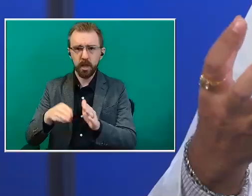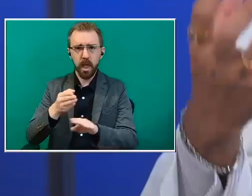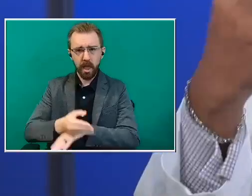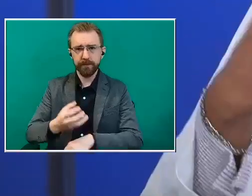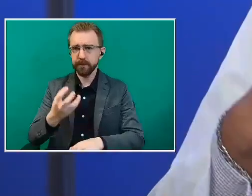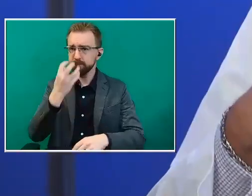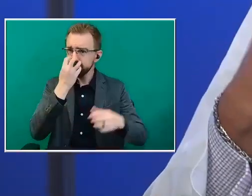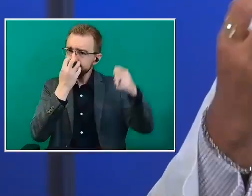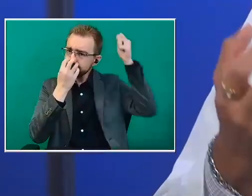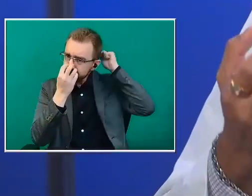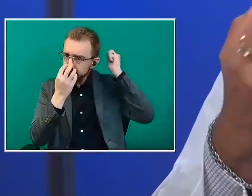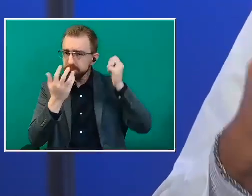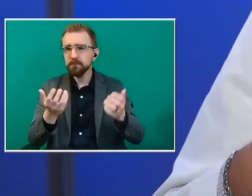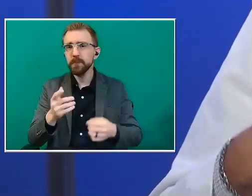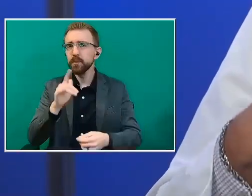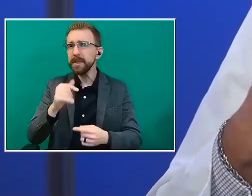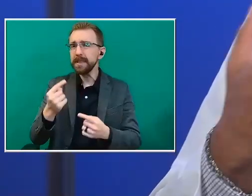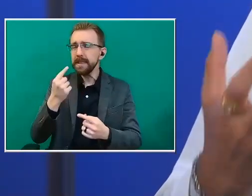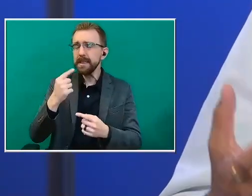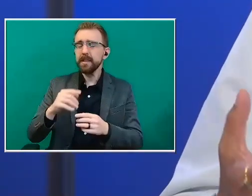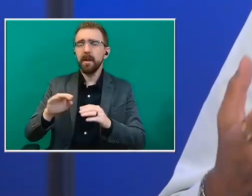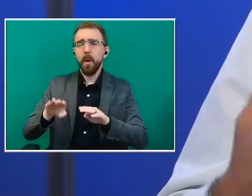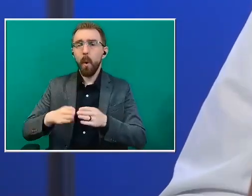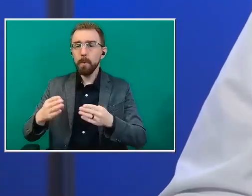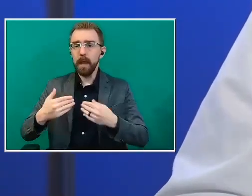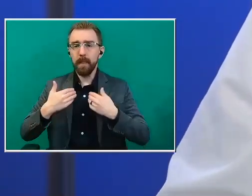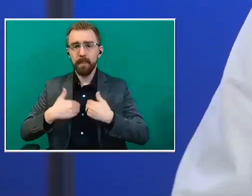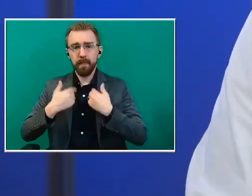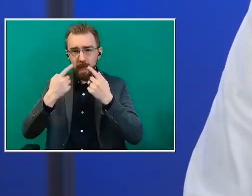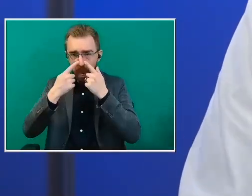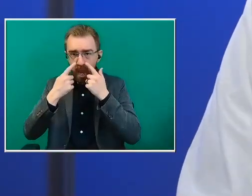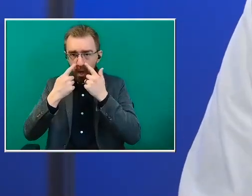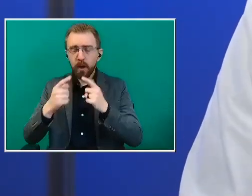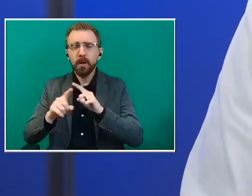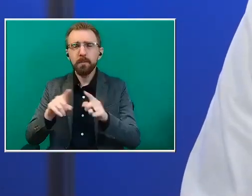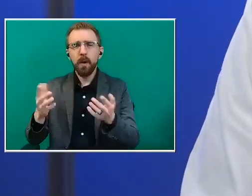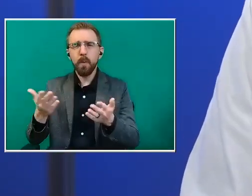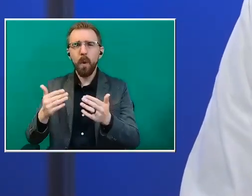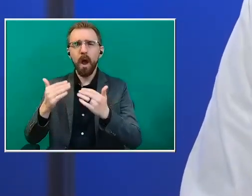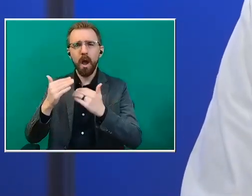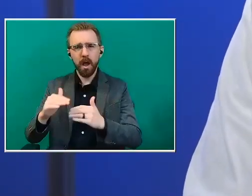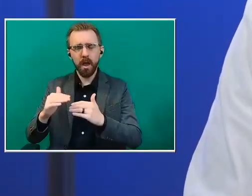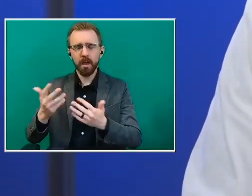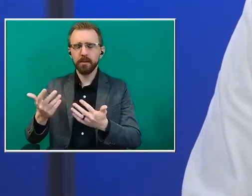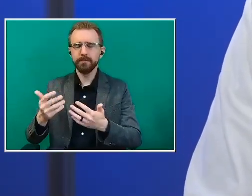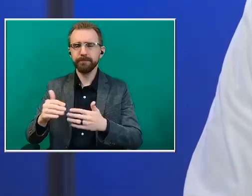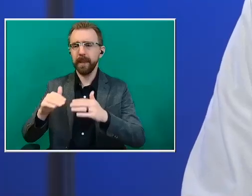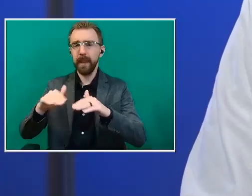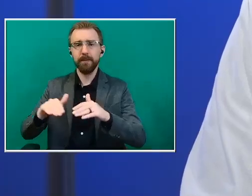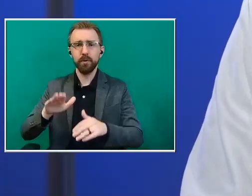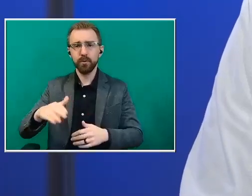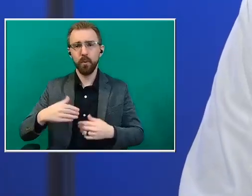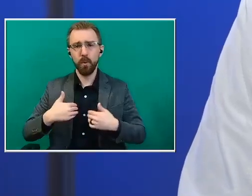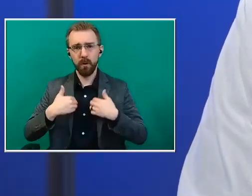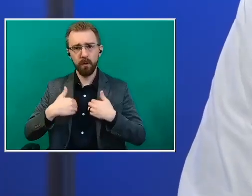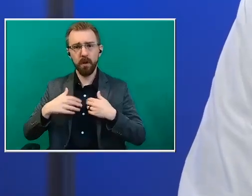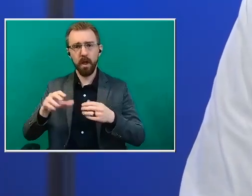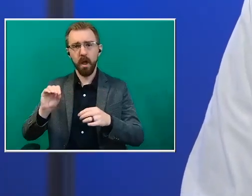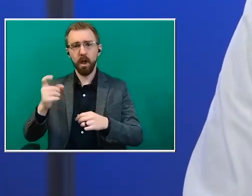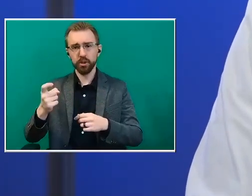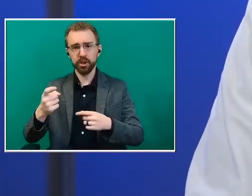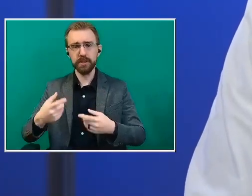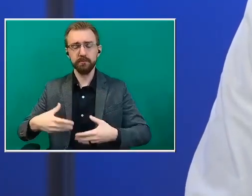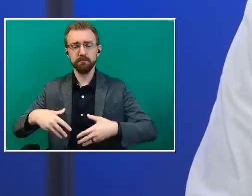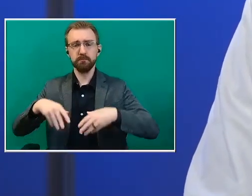CPAP is really opening up your airway, but to what degree you recruit your lung to oxygenate can lead to persistent low oxygen